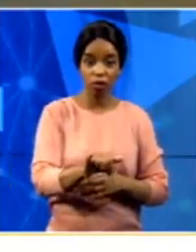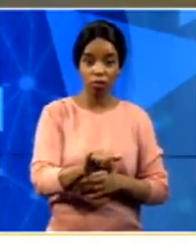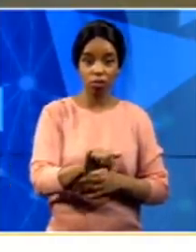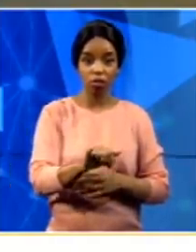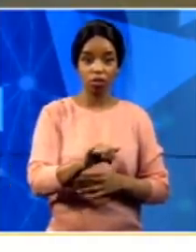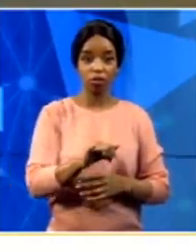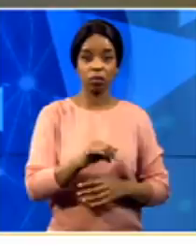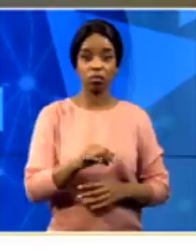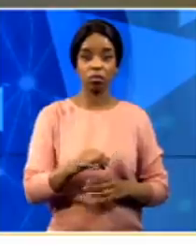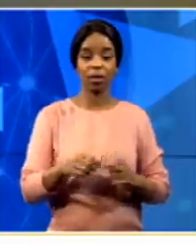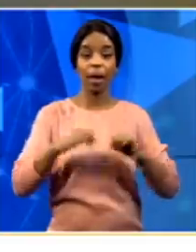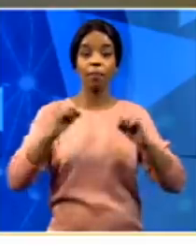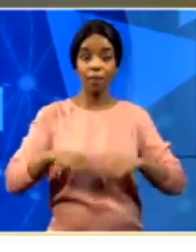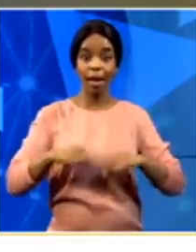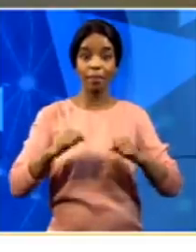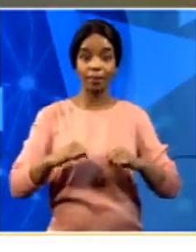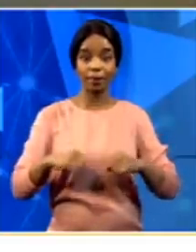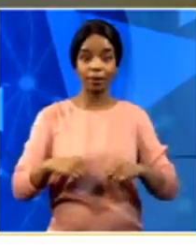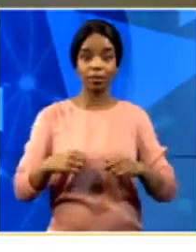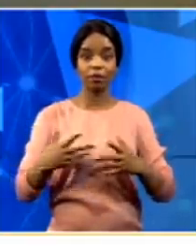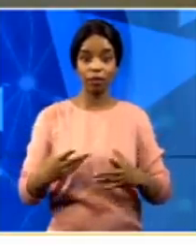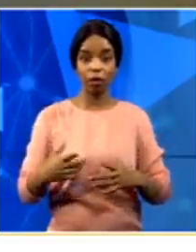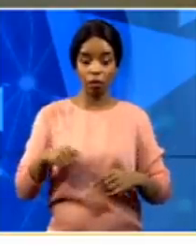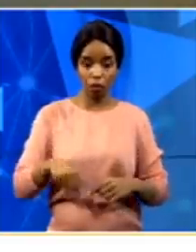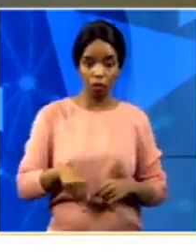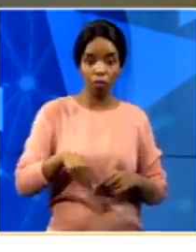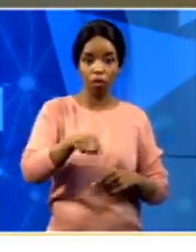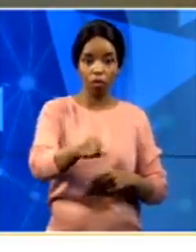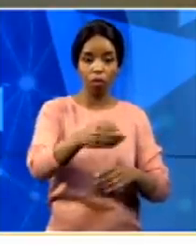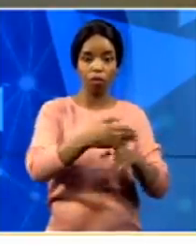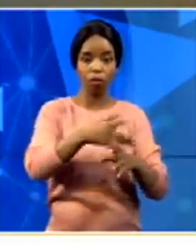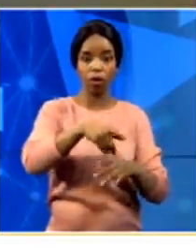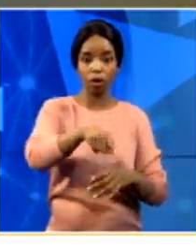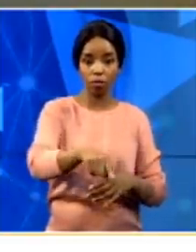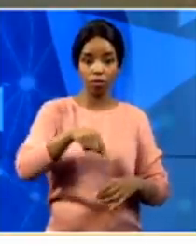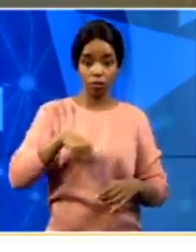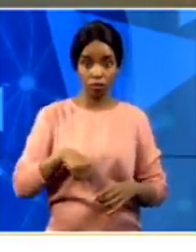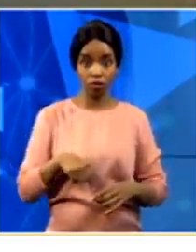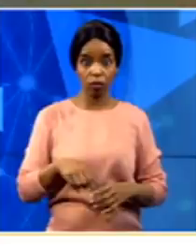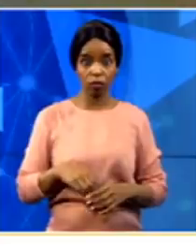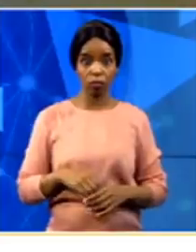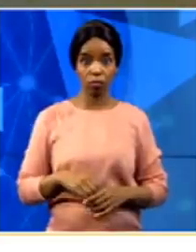They didn't give you permit to travel to work and back. Yes, and we were working with food.